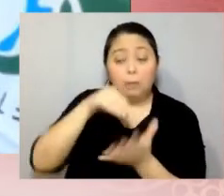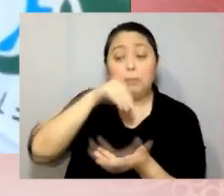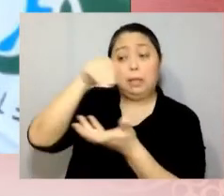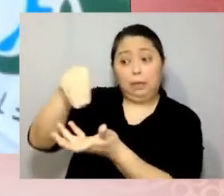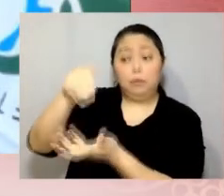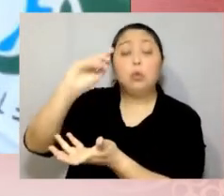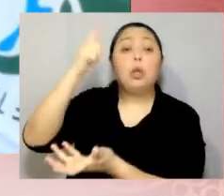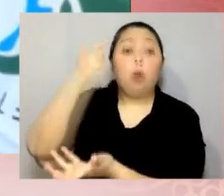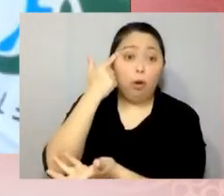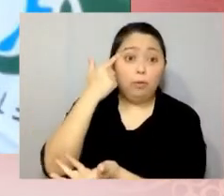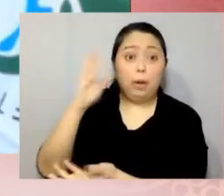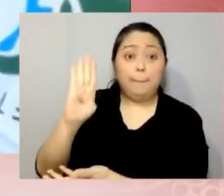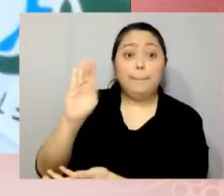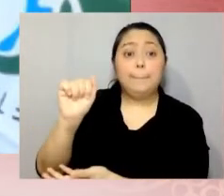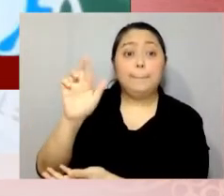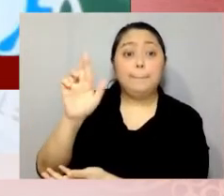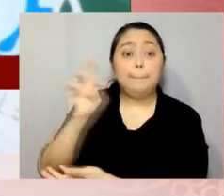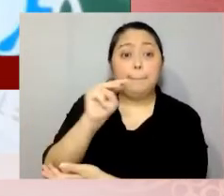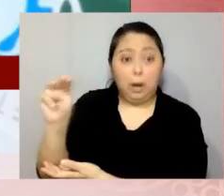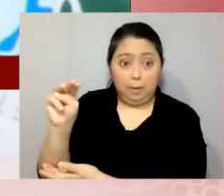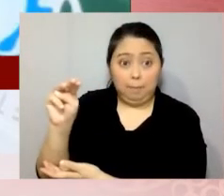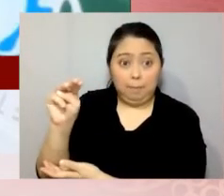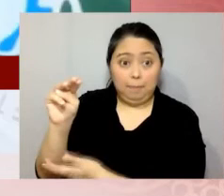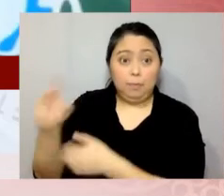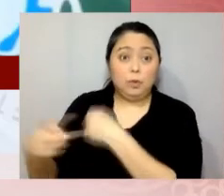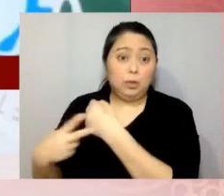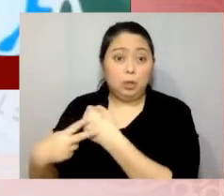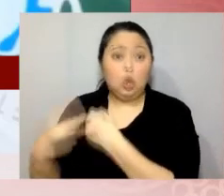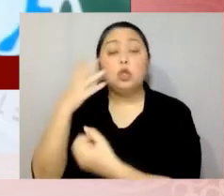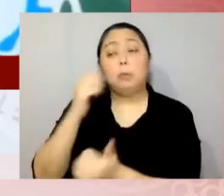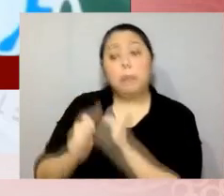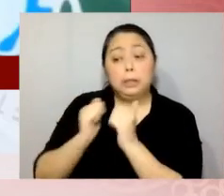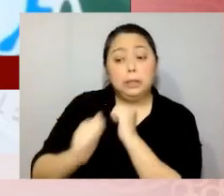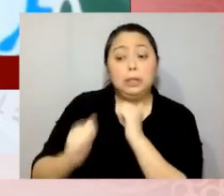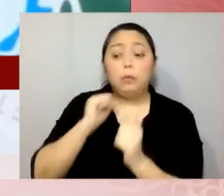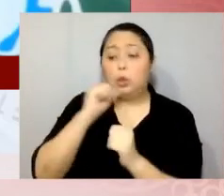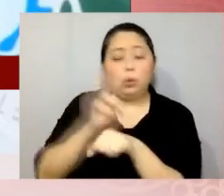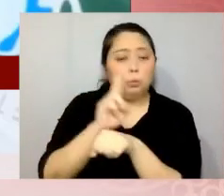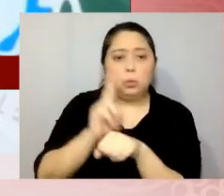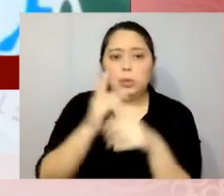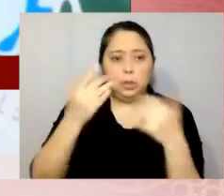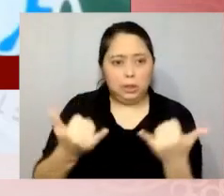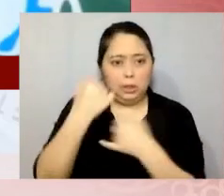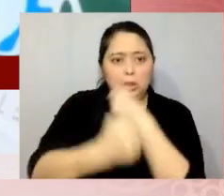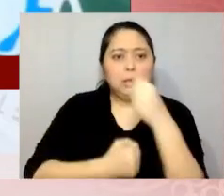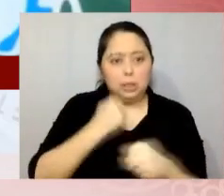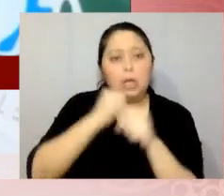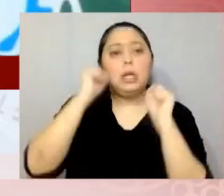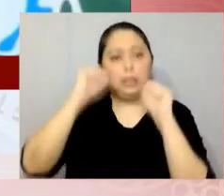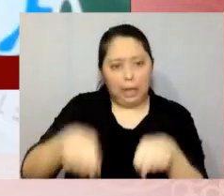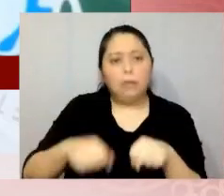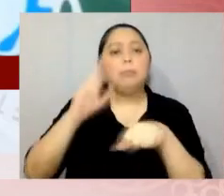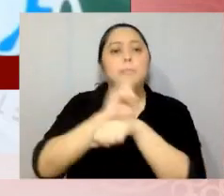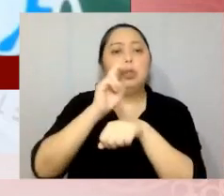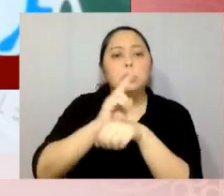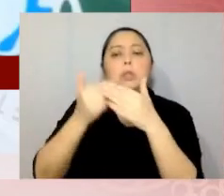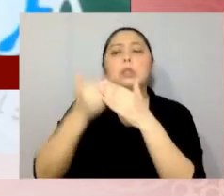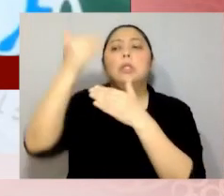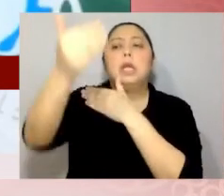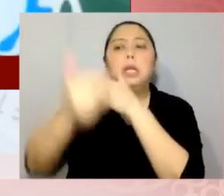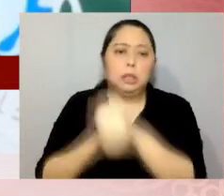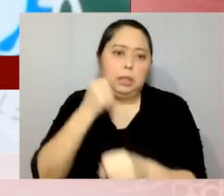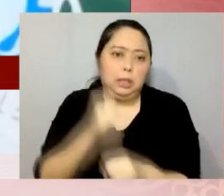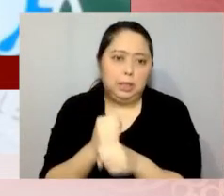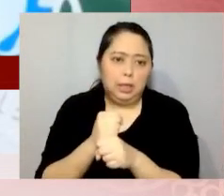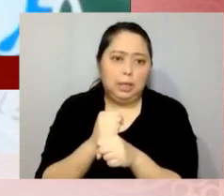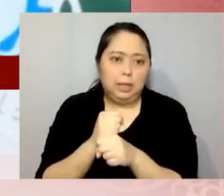BARM government. It will be lodged on next year in case it will not be spent